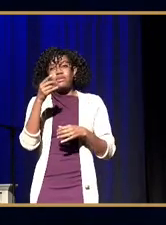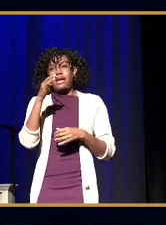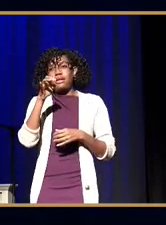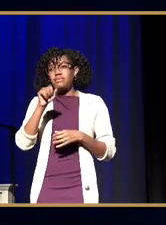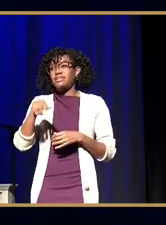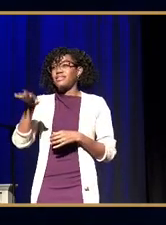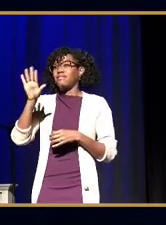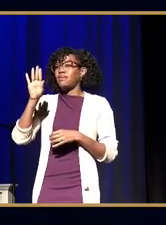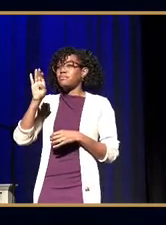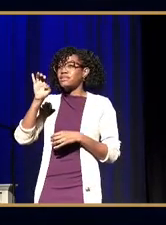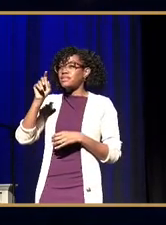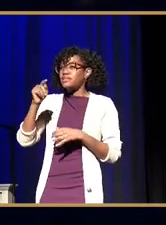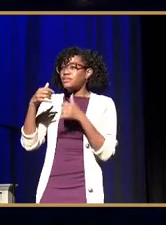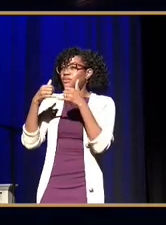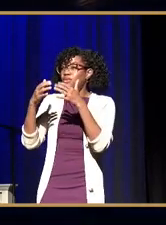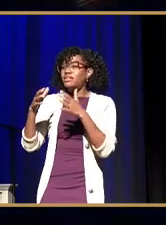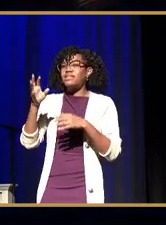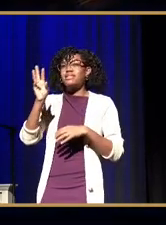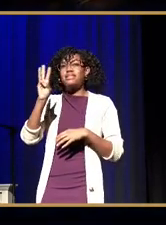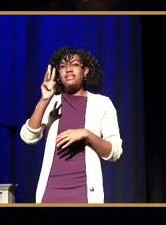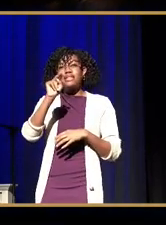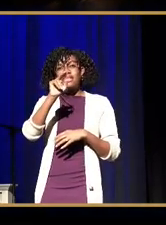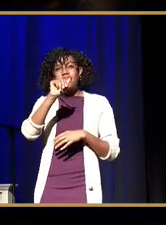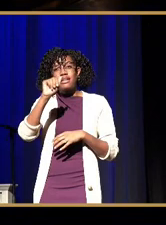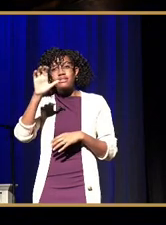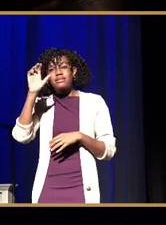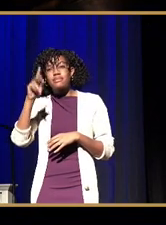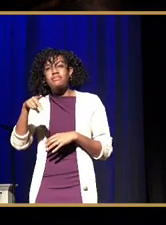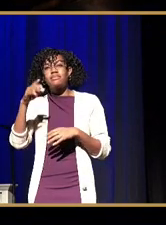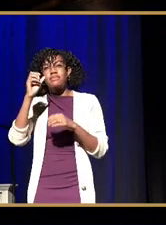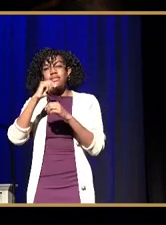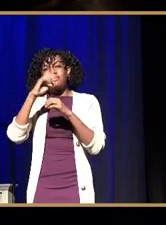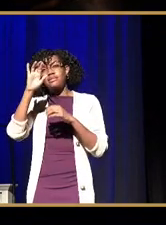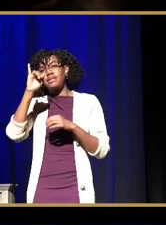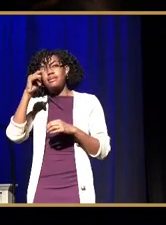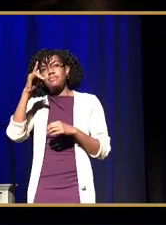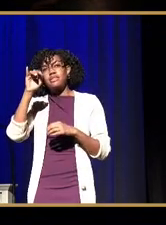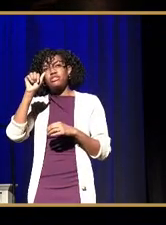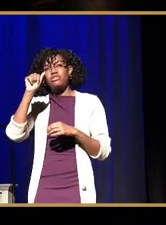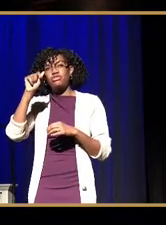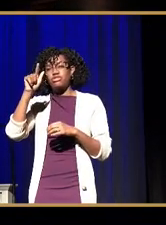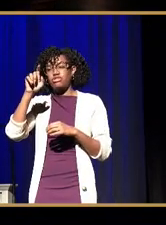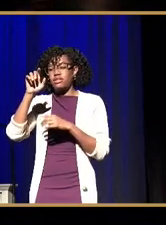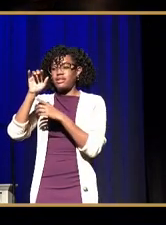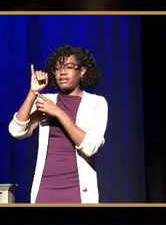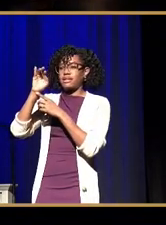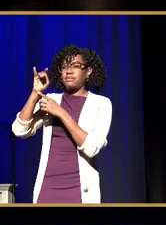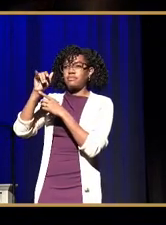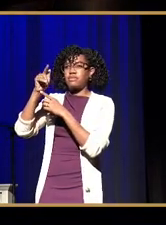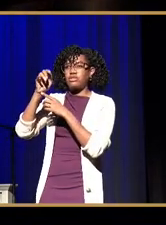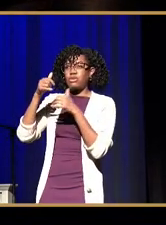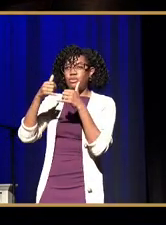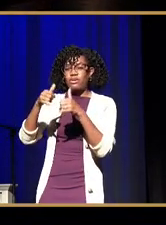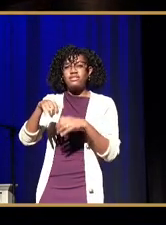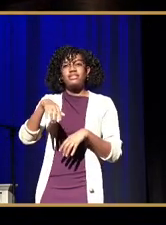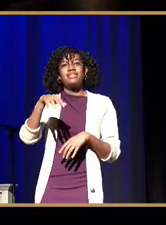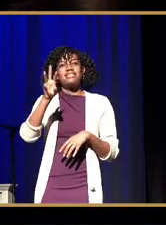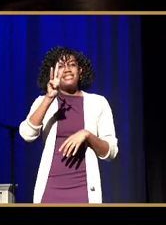Awards, 6 NAACP Image Awards, 6 Soul Train Music Awards,